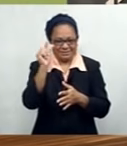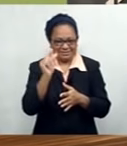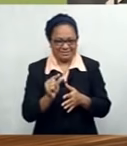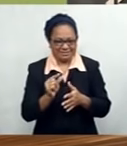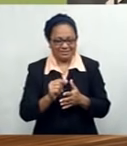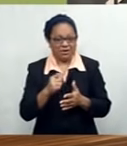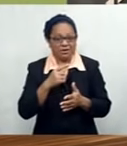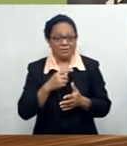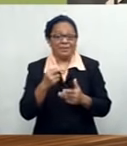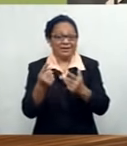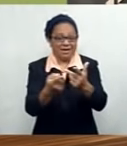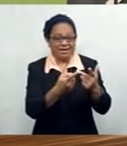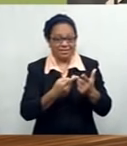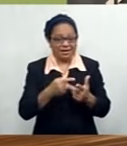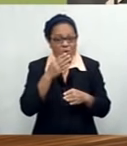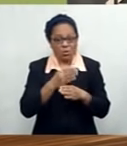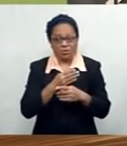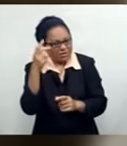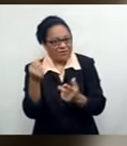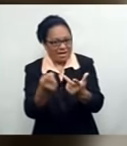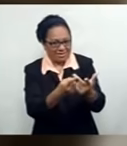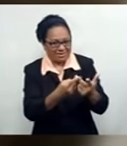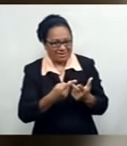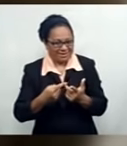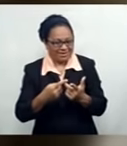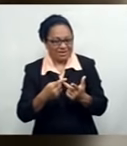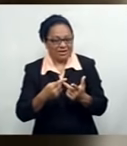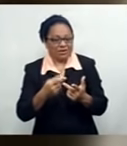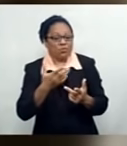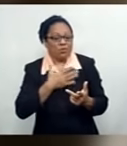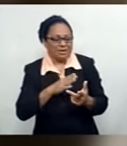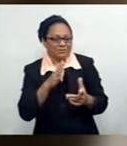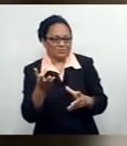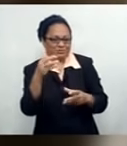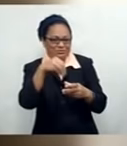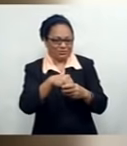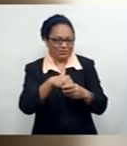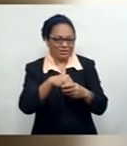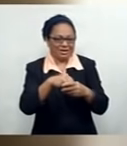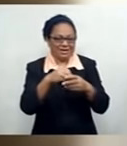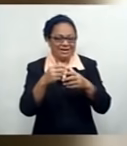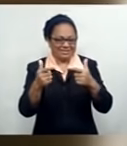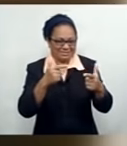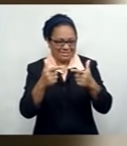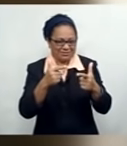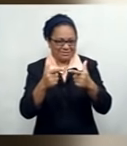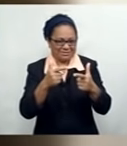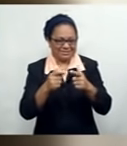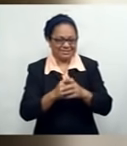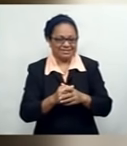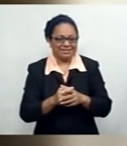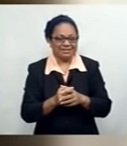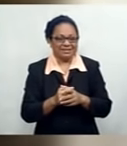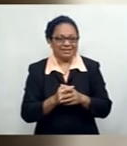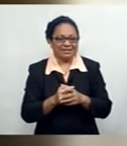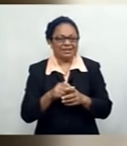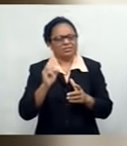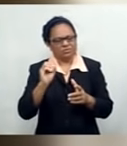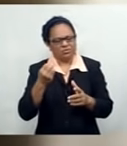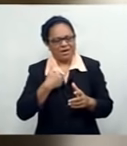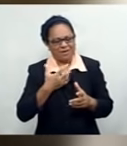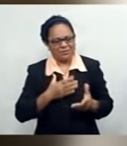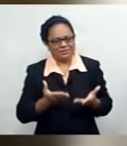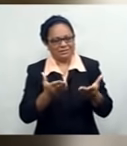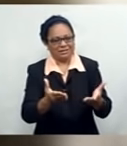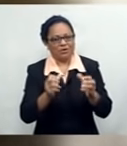see him in Super Rugby Pacific next year. After me trying to represent Fiji in any rugby code, I want to give them a chance